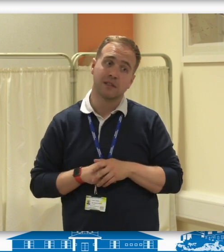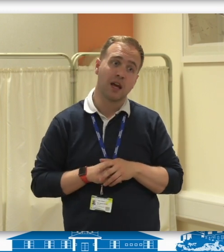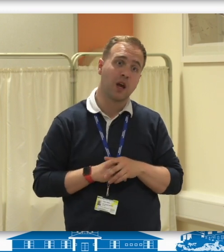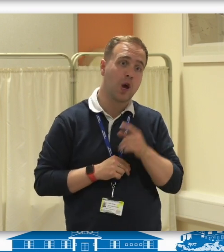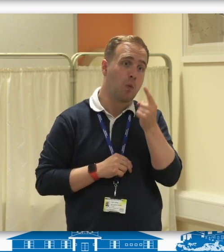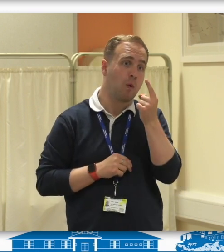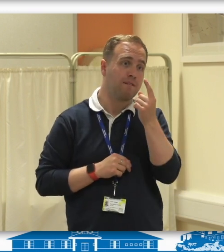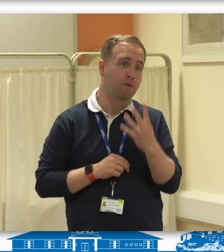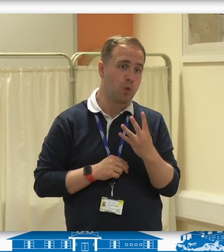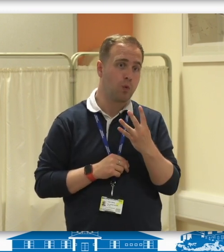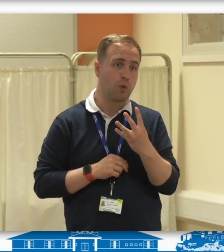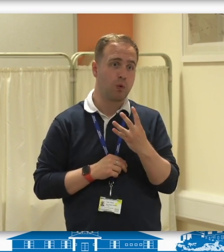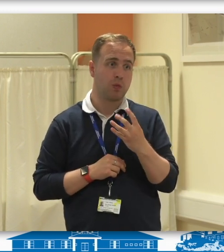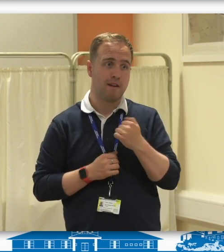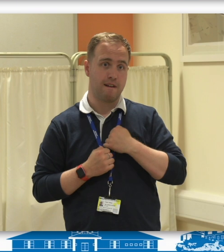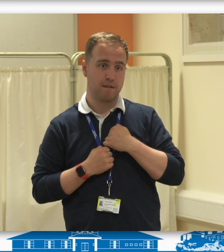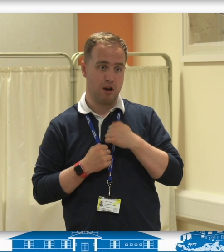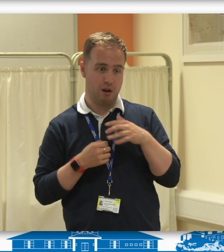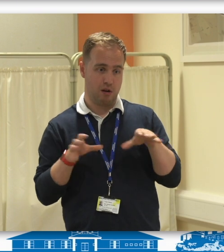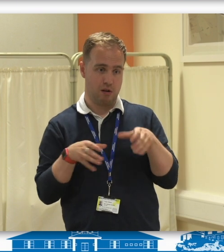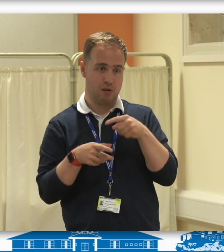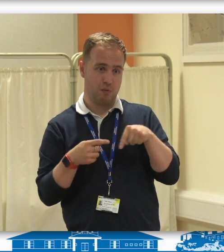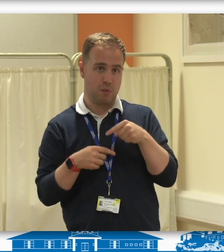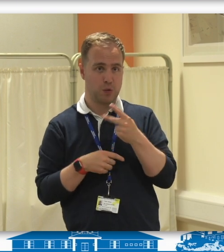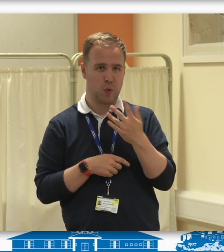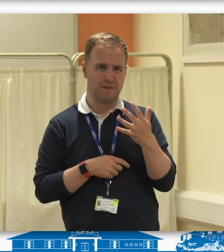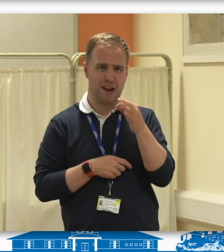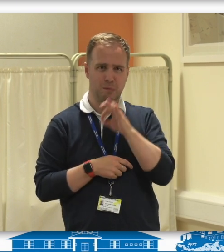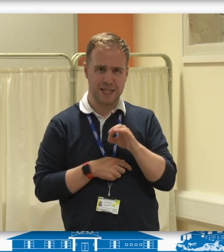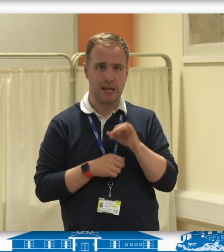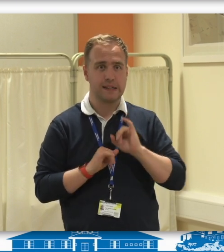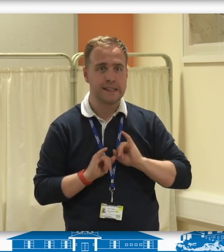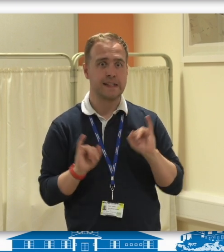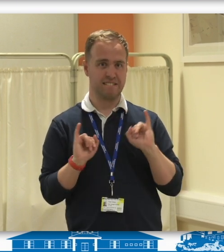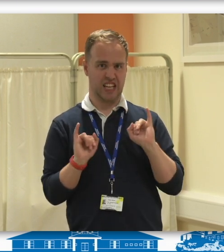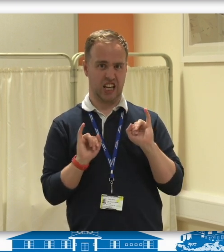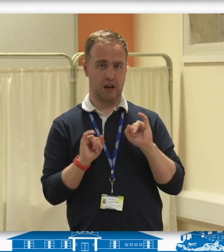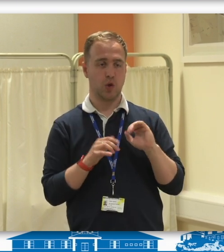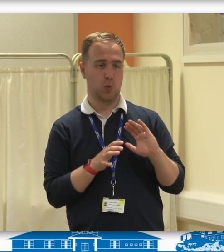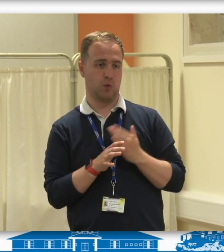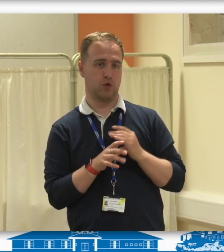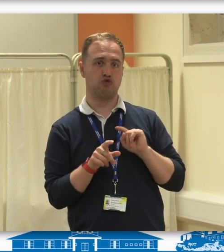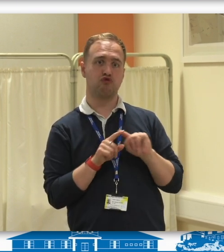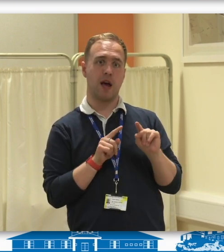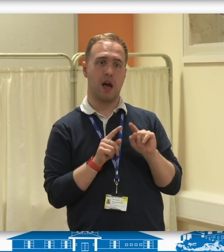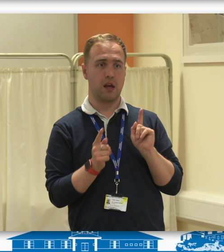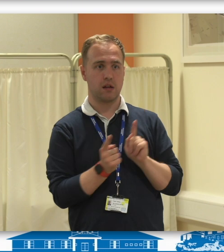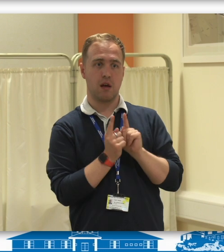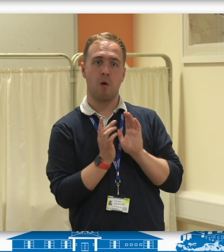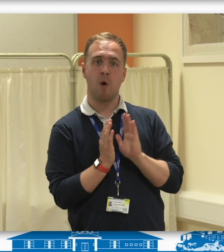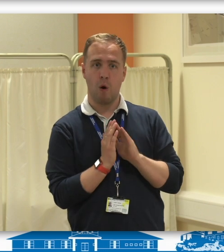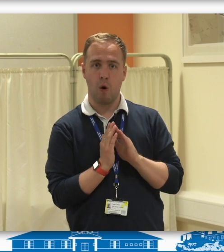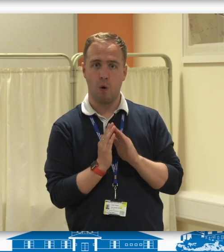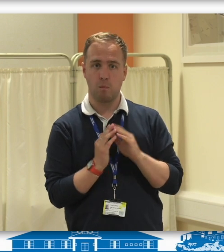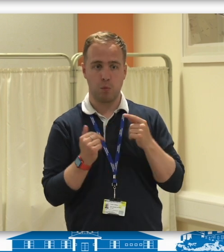is severe to very severe. It's that 25%. So initially we try and offer that home appointment, but with us being based